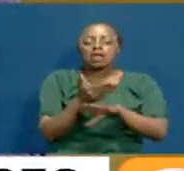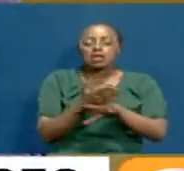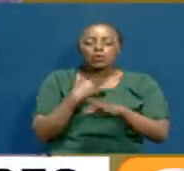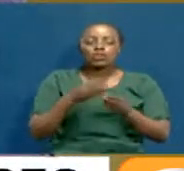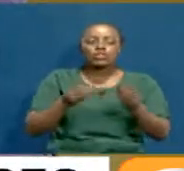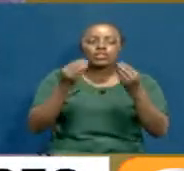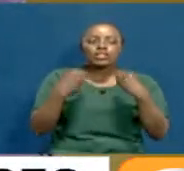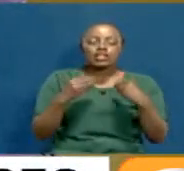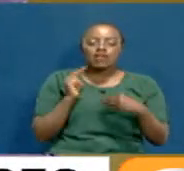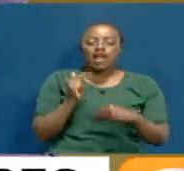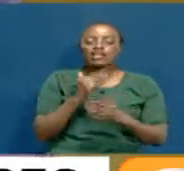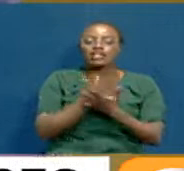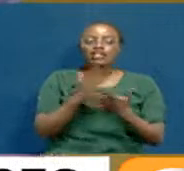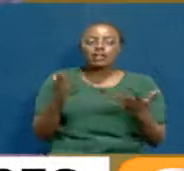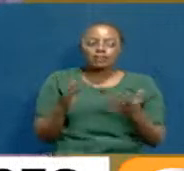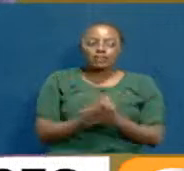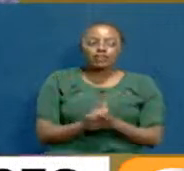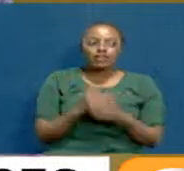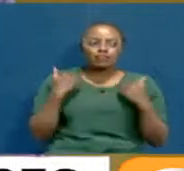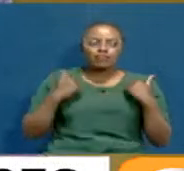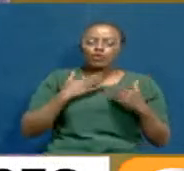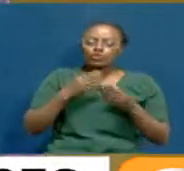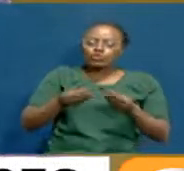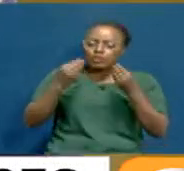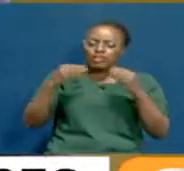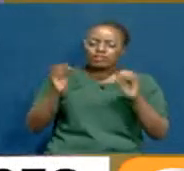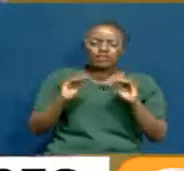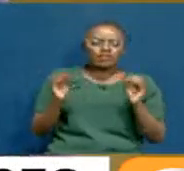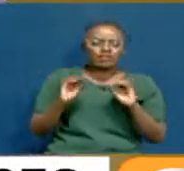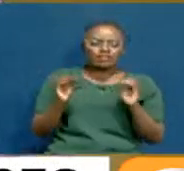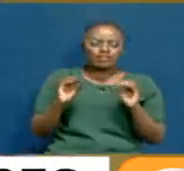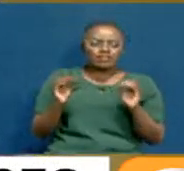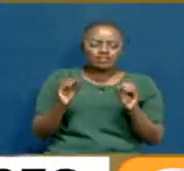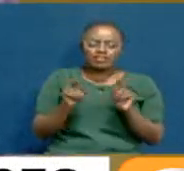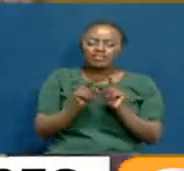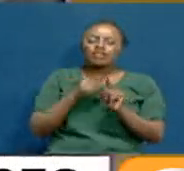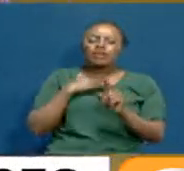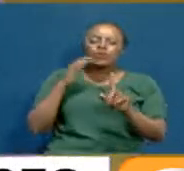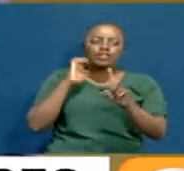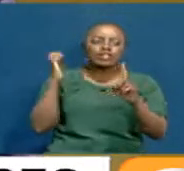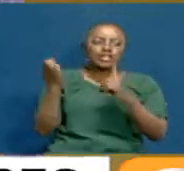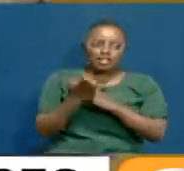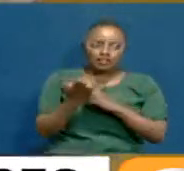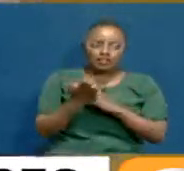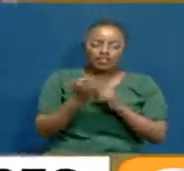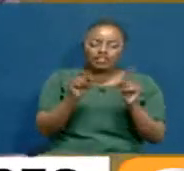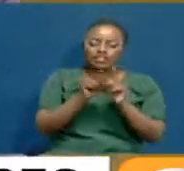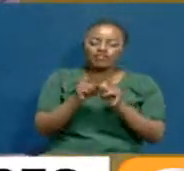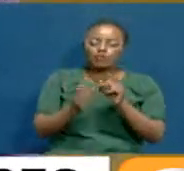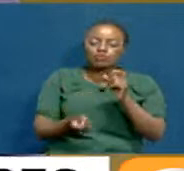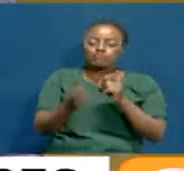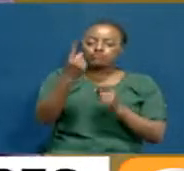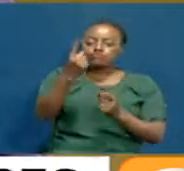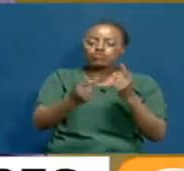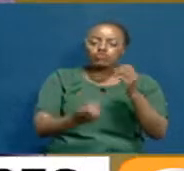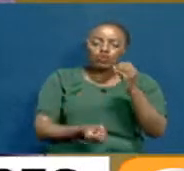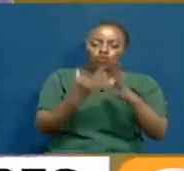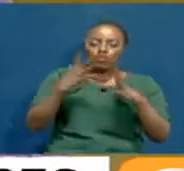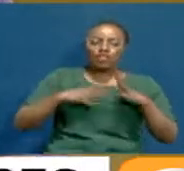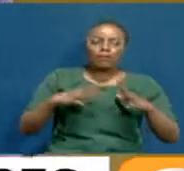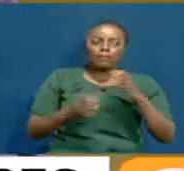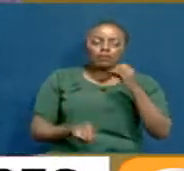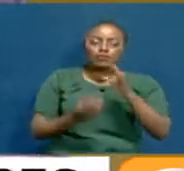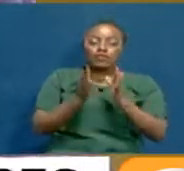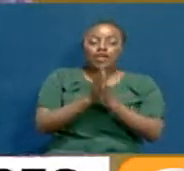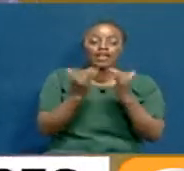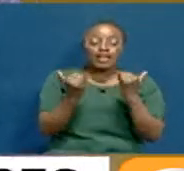given something. No, I do not want to be given anything. That's not what it is. I want an environment that will actually spur growth for people to grow.